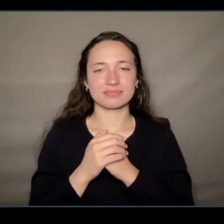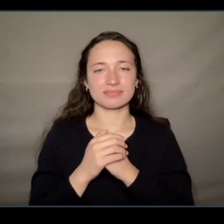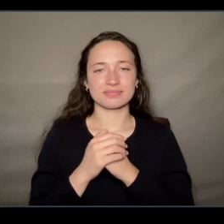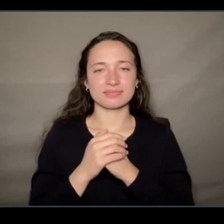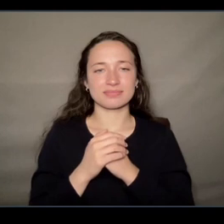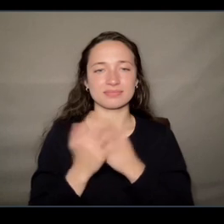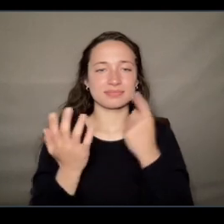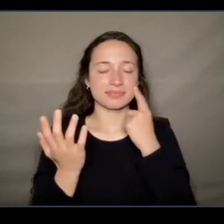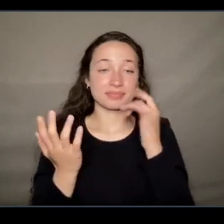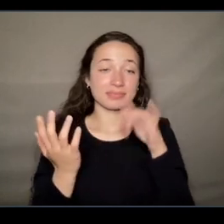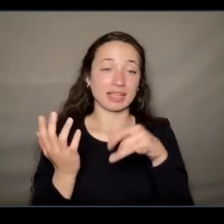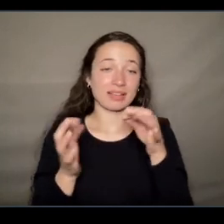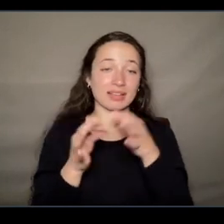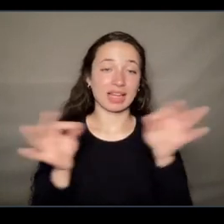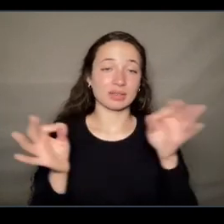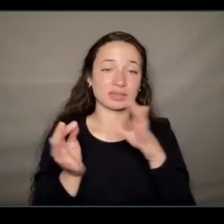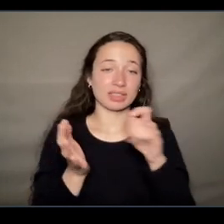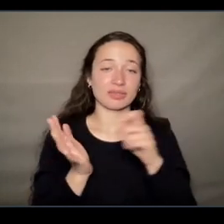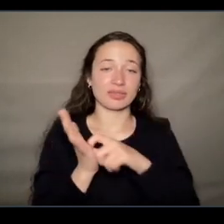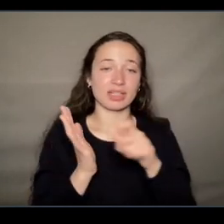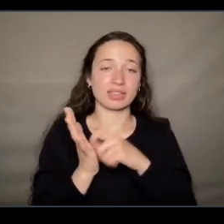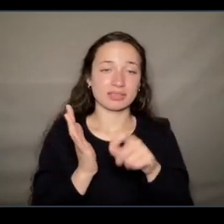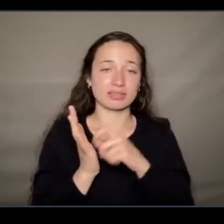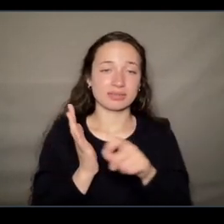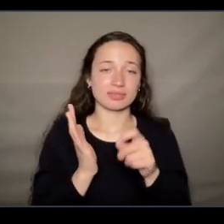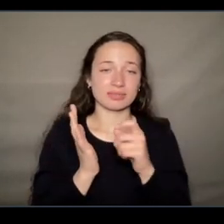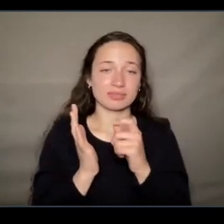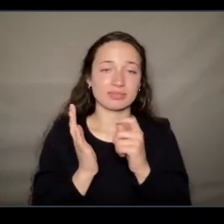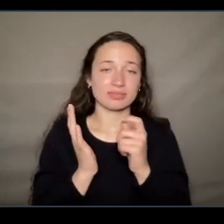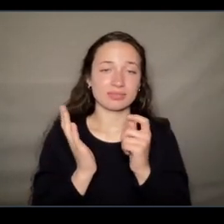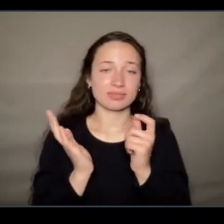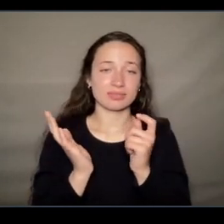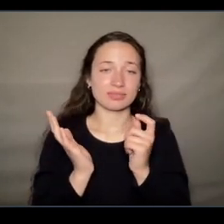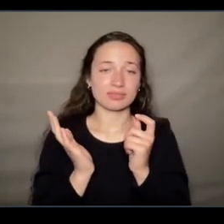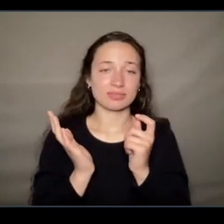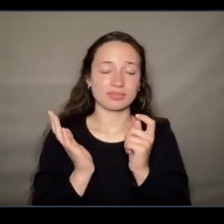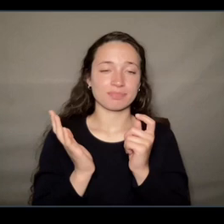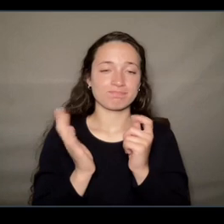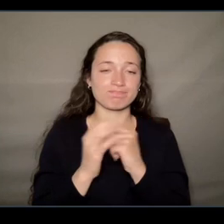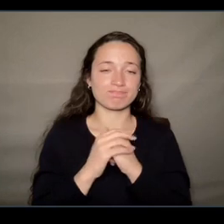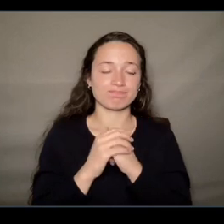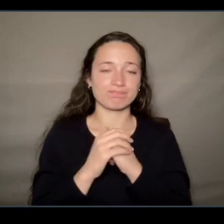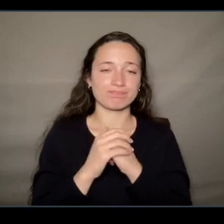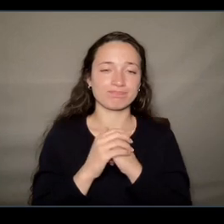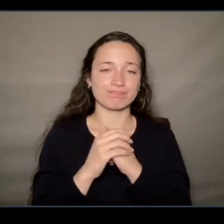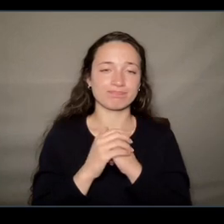I think I and we that language and writing